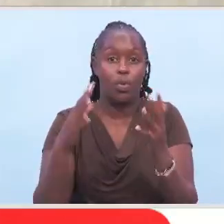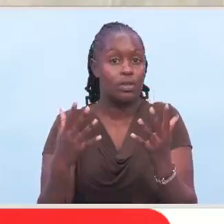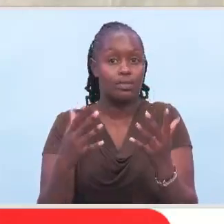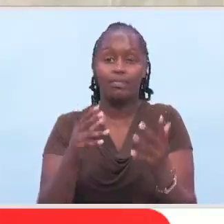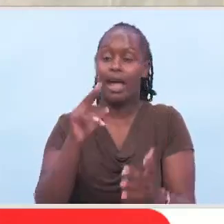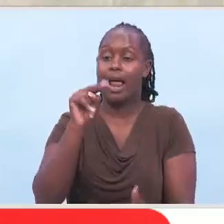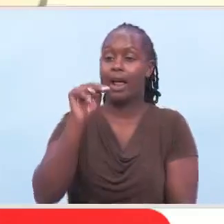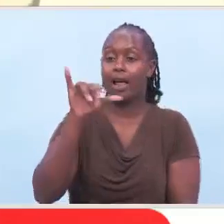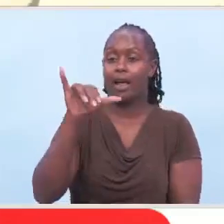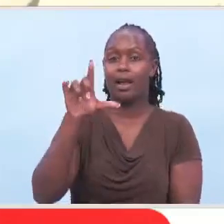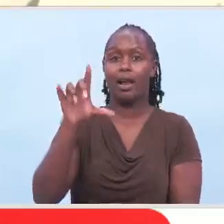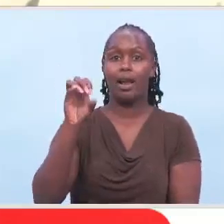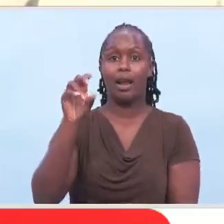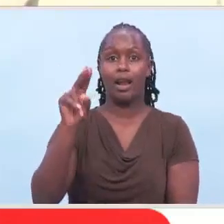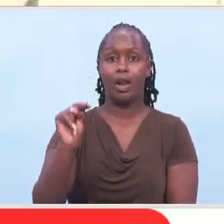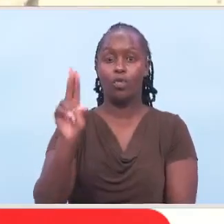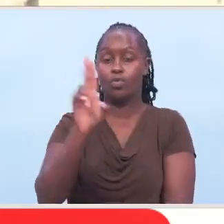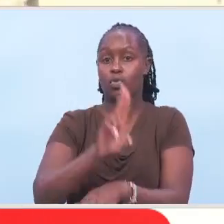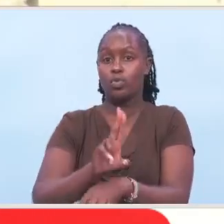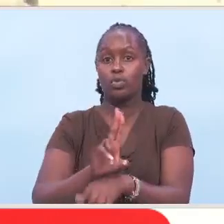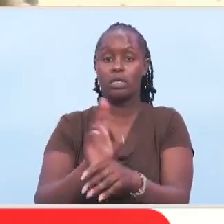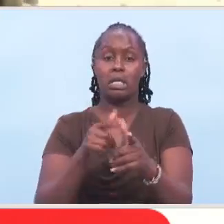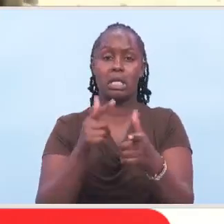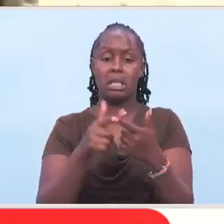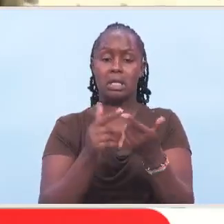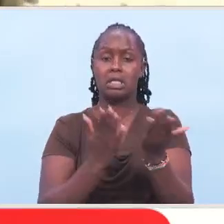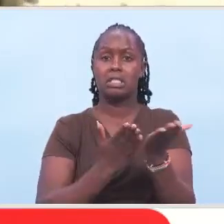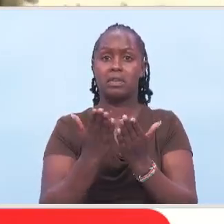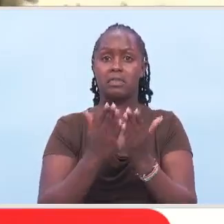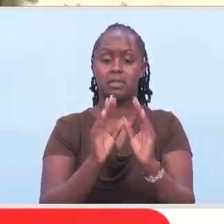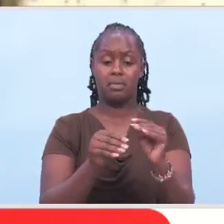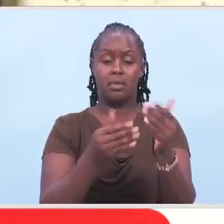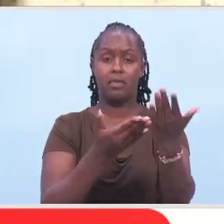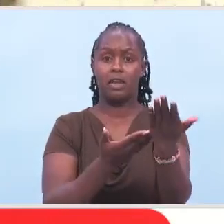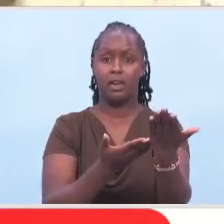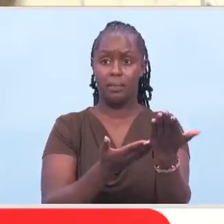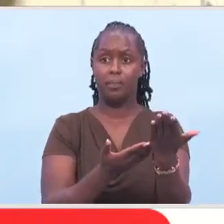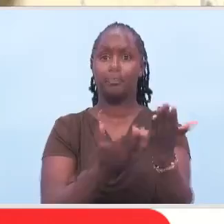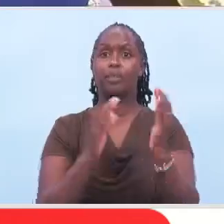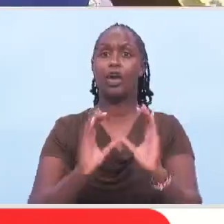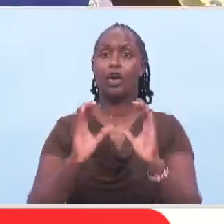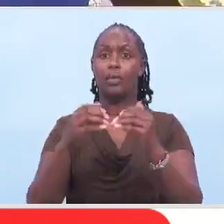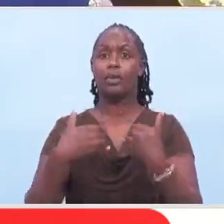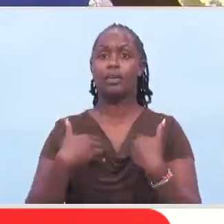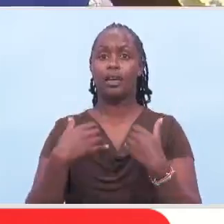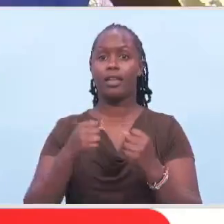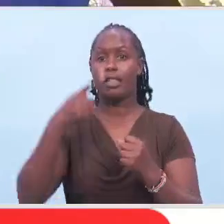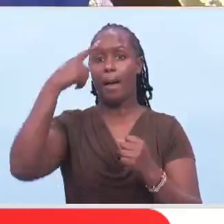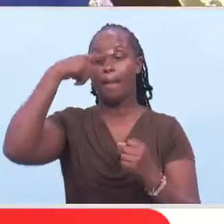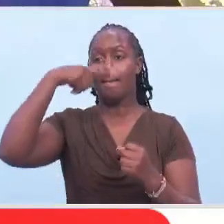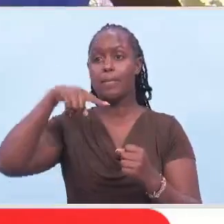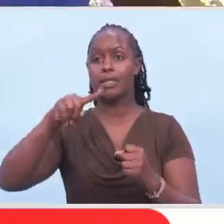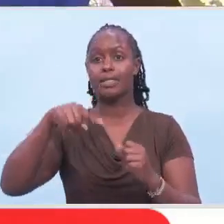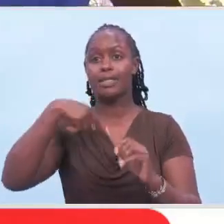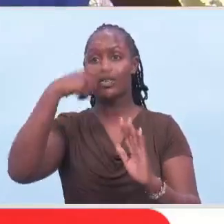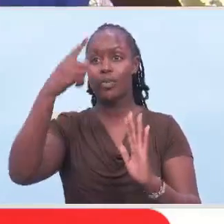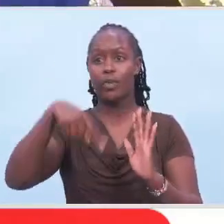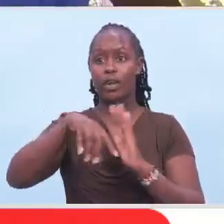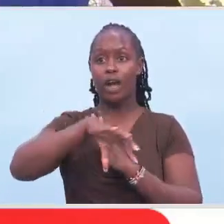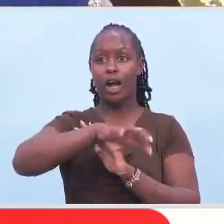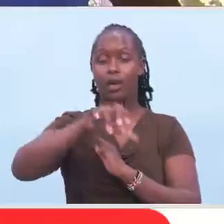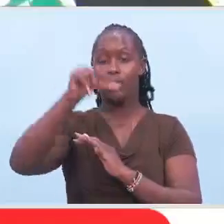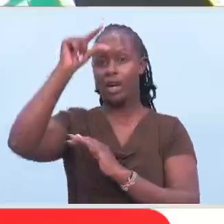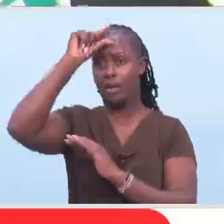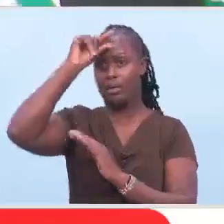ili umuhudumie. Belio Tieno maintains that though the Kenya Community Health Policy mandates the county government to